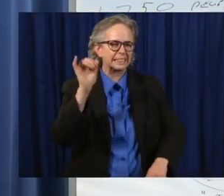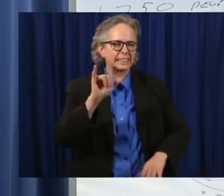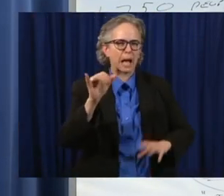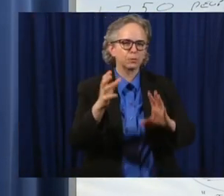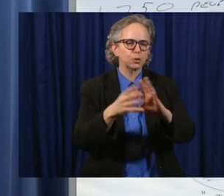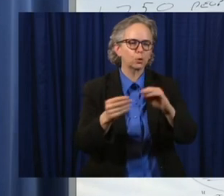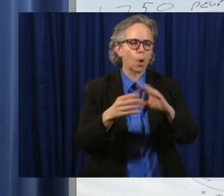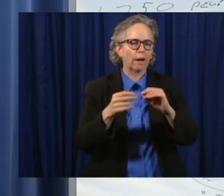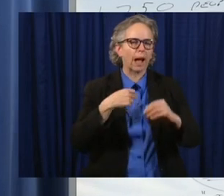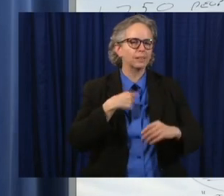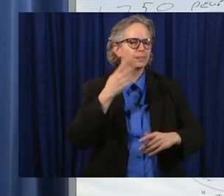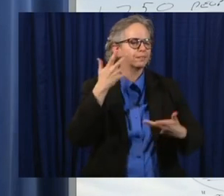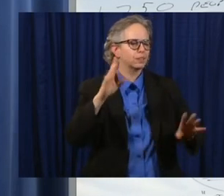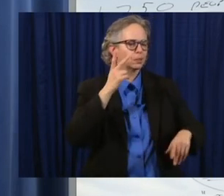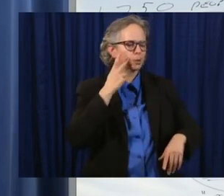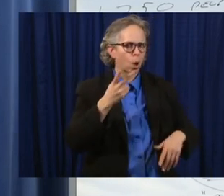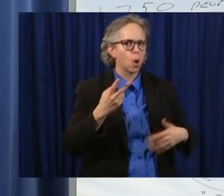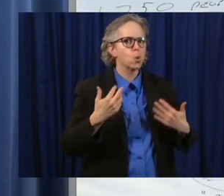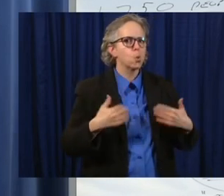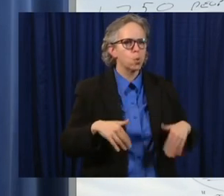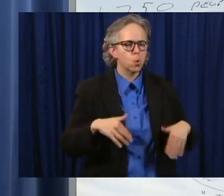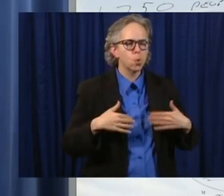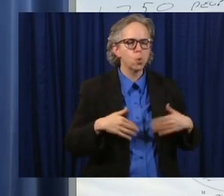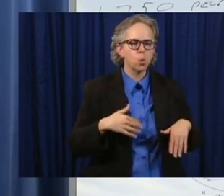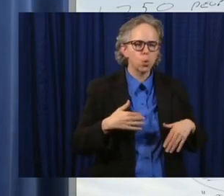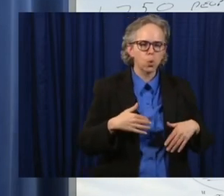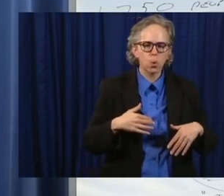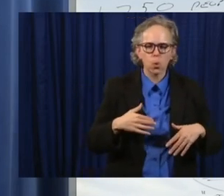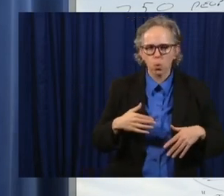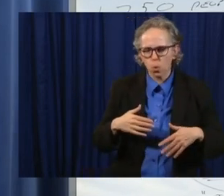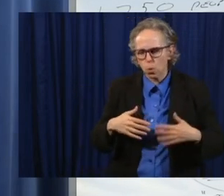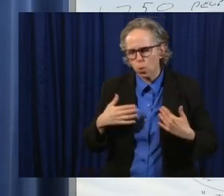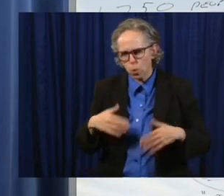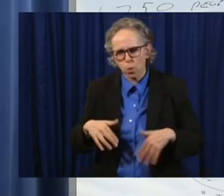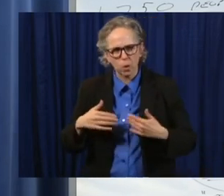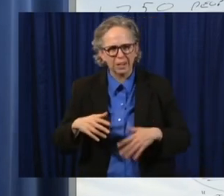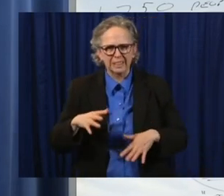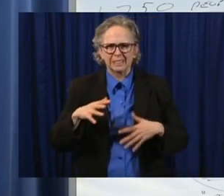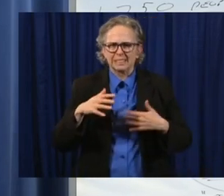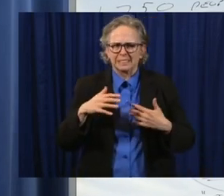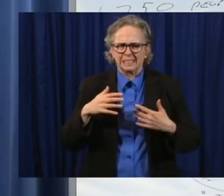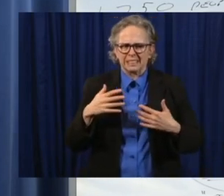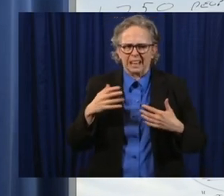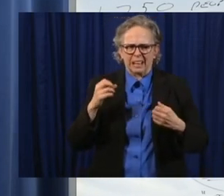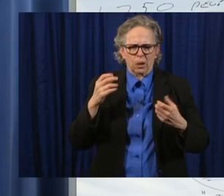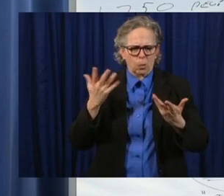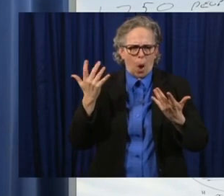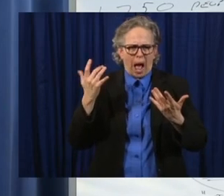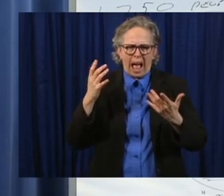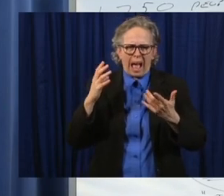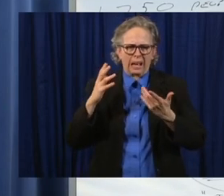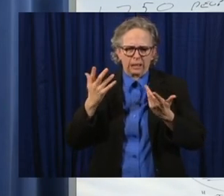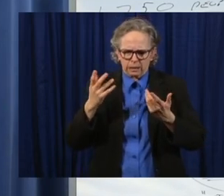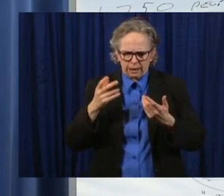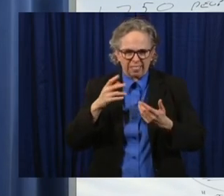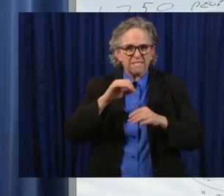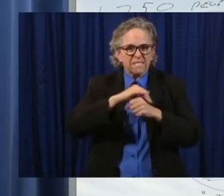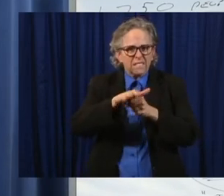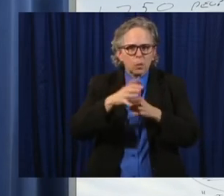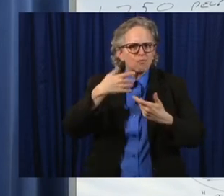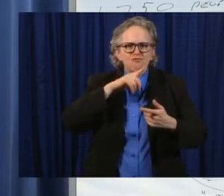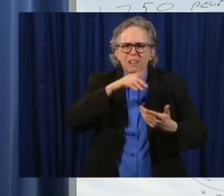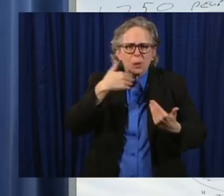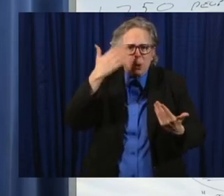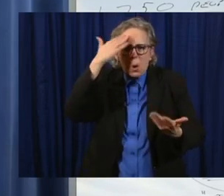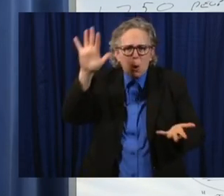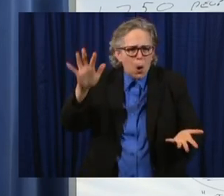brings home to us that there's still a lot about this virus that we do not know, that the experts